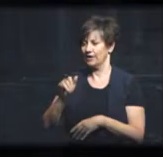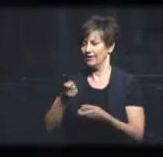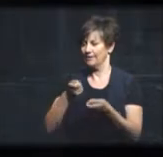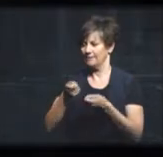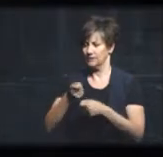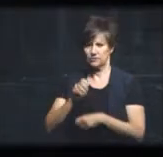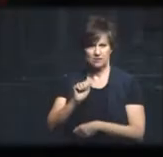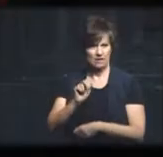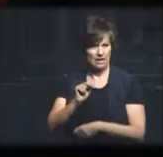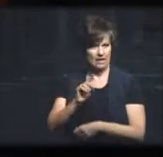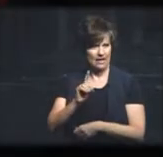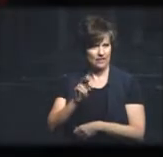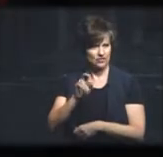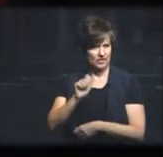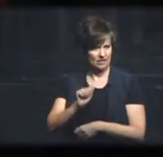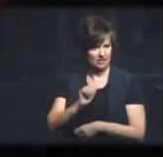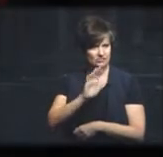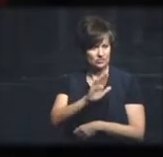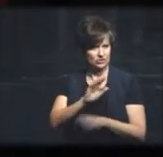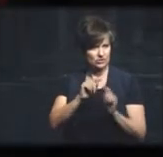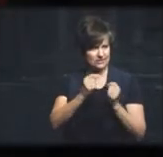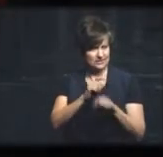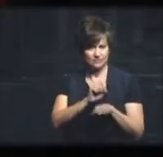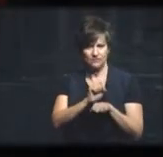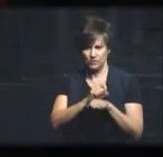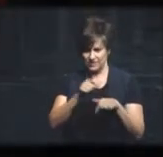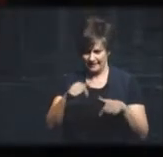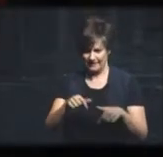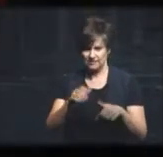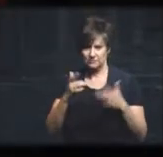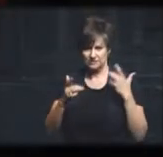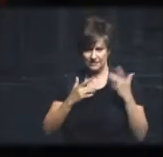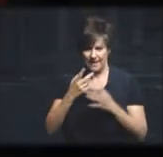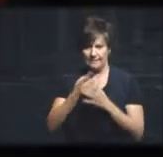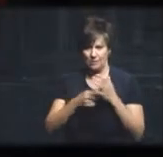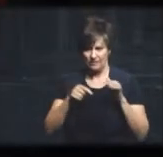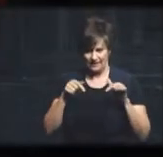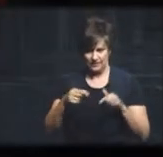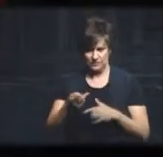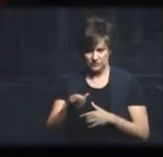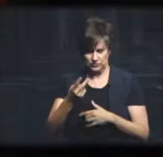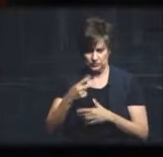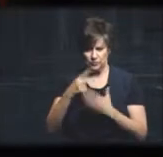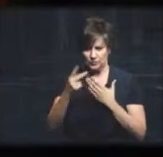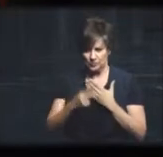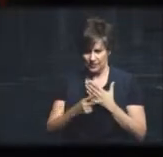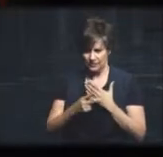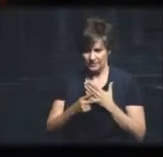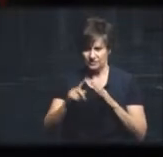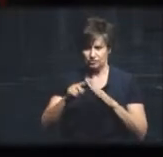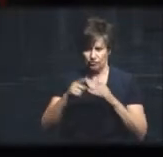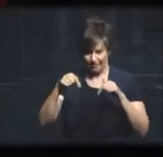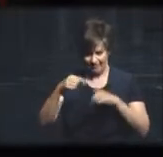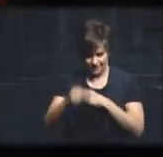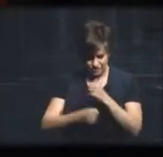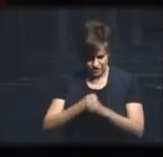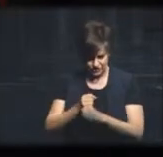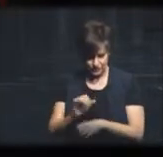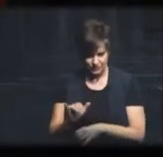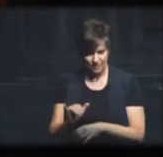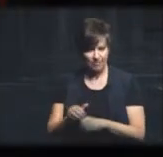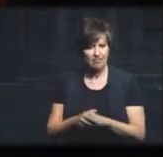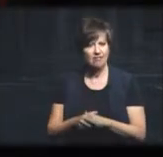Andrea Ulrich and her team have worked on this. So excited about both of these programs coming online this year as well.